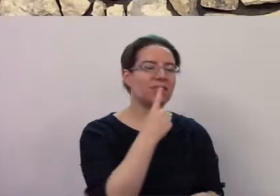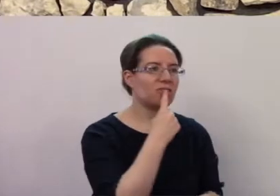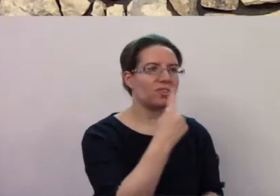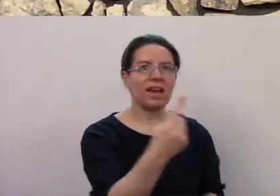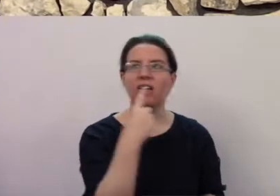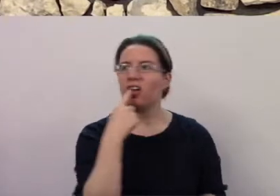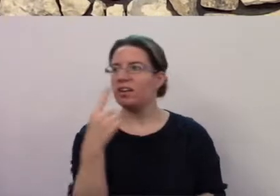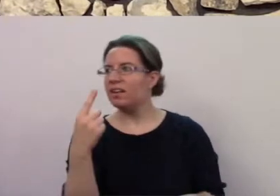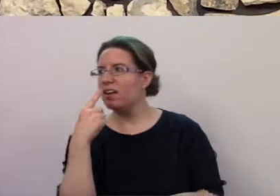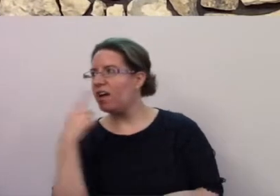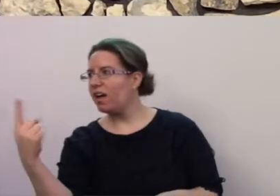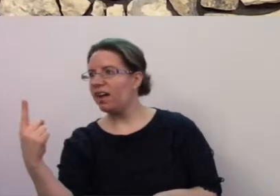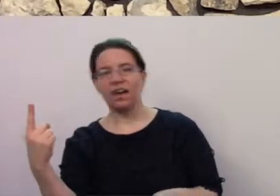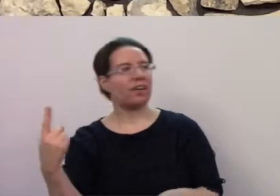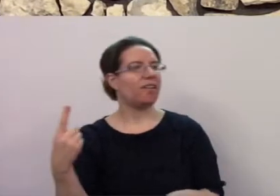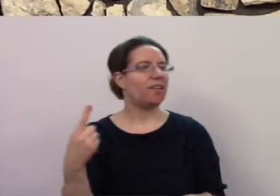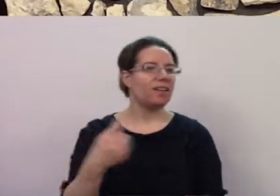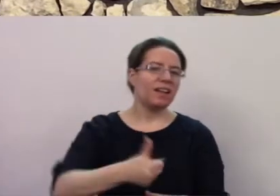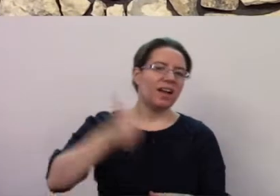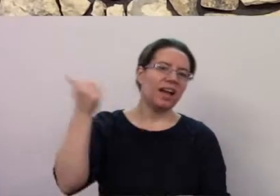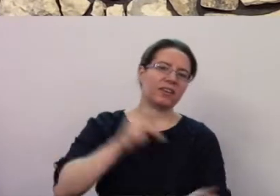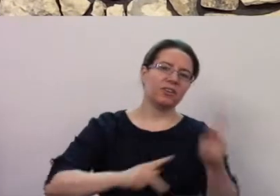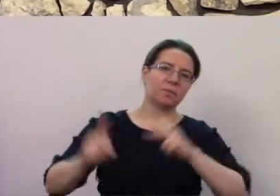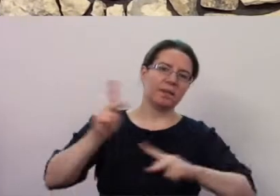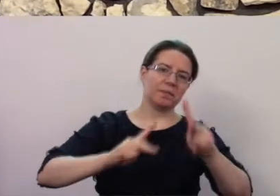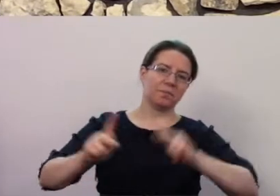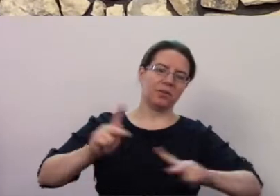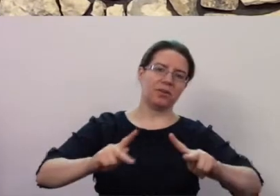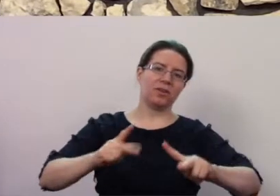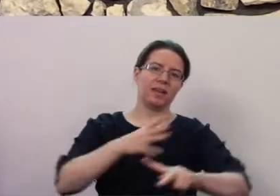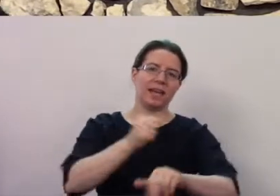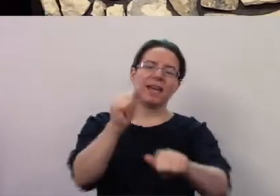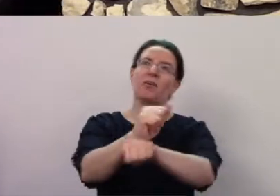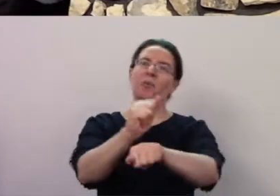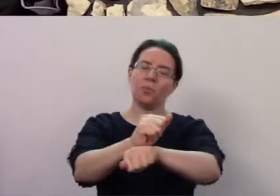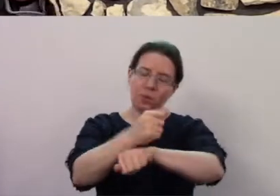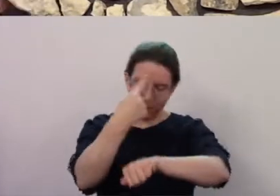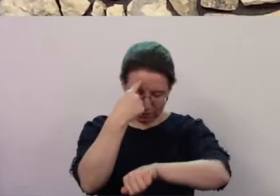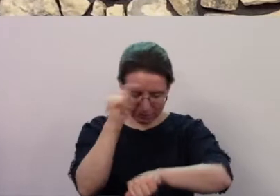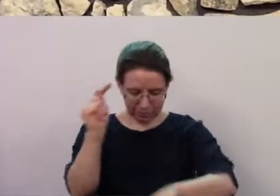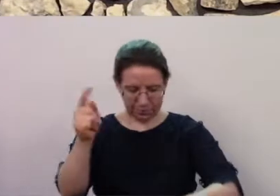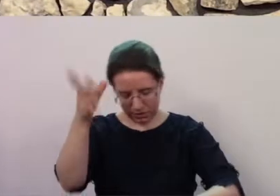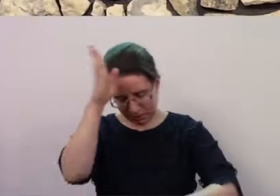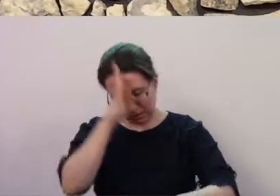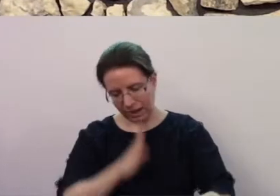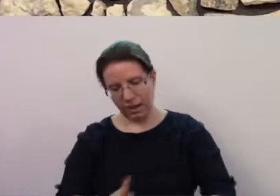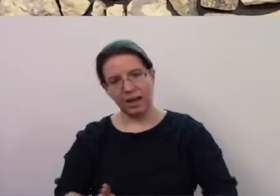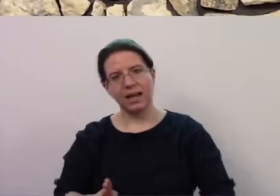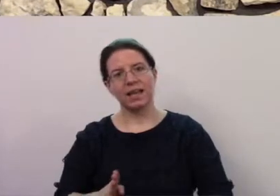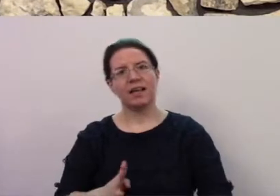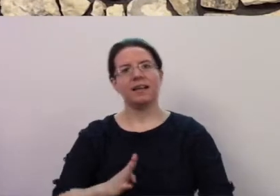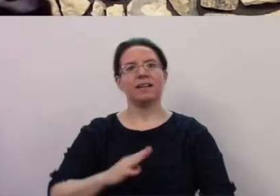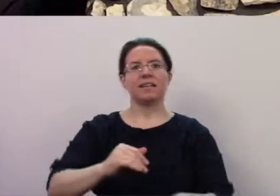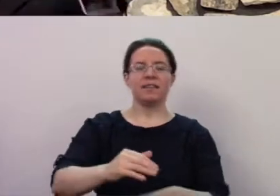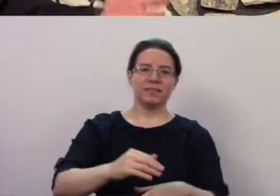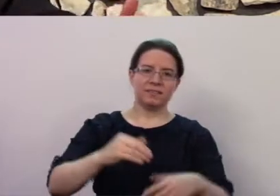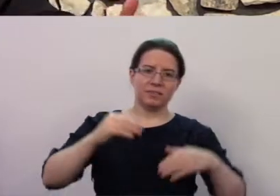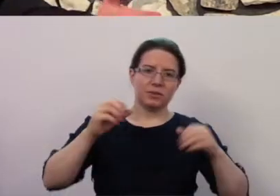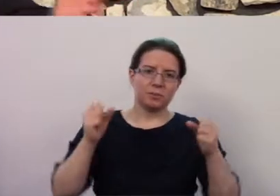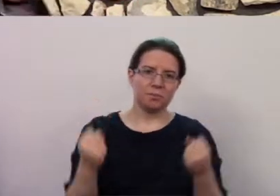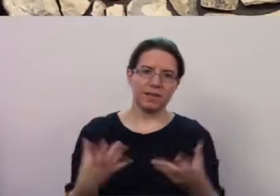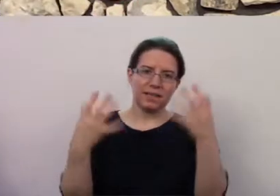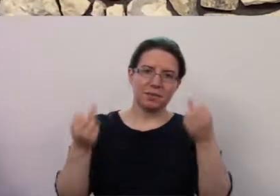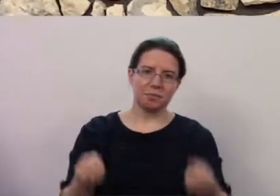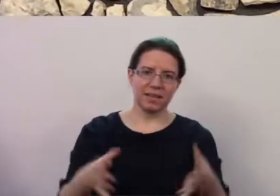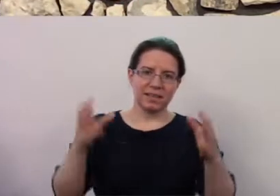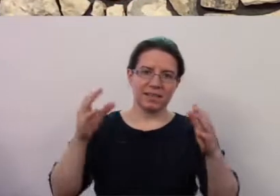ability to be my witnesses and work for me. Oh, hallelujah. In Jerusalem. Jerusalem, and in Judea, and in